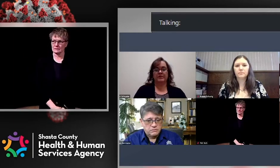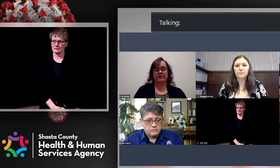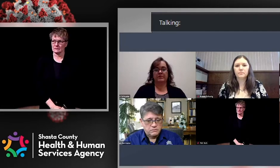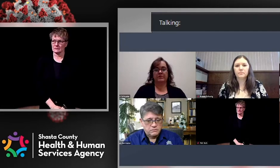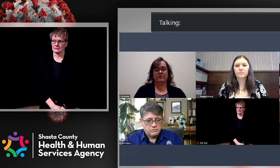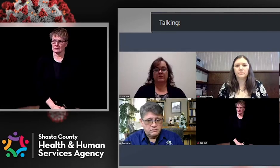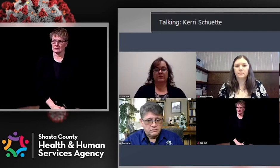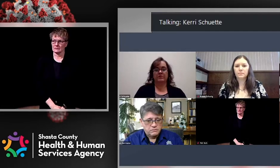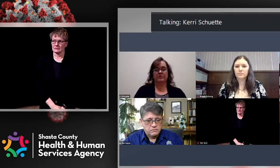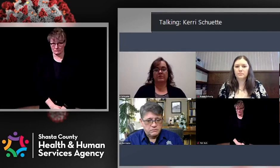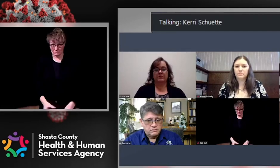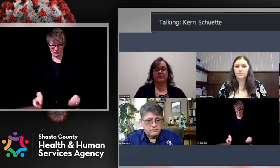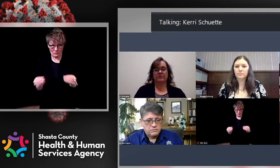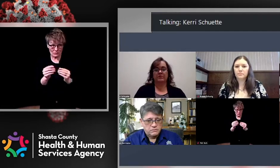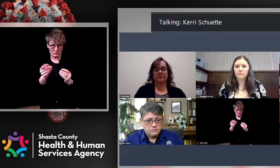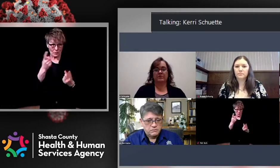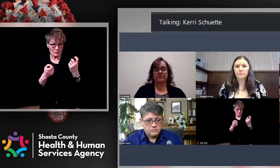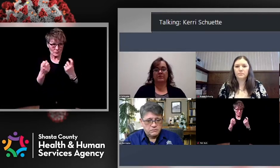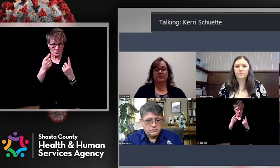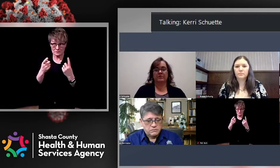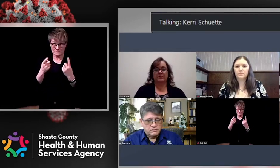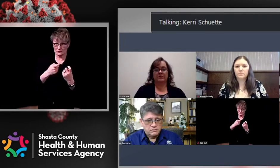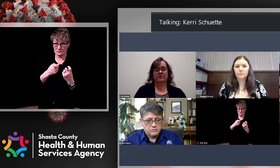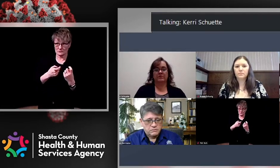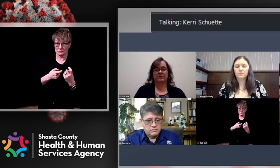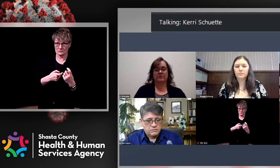Other questions?